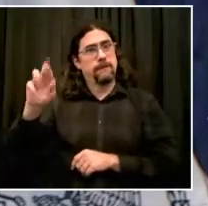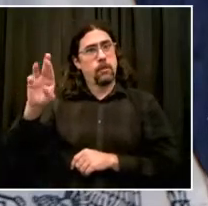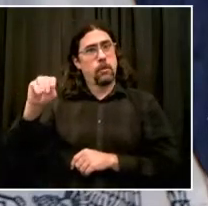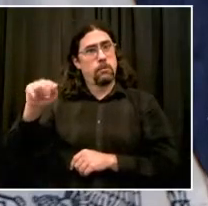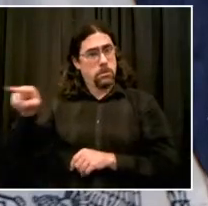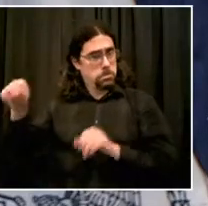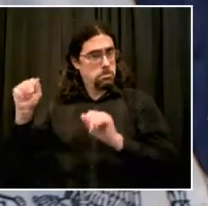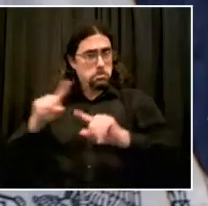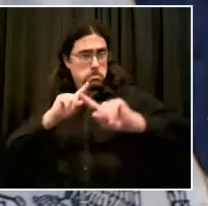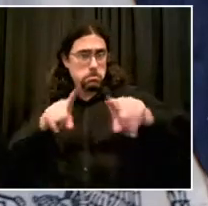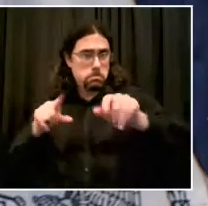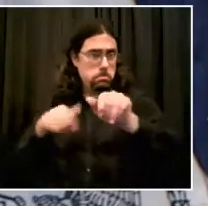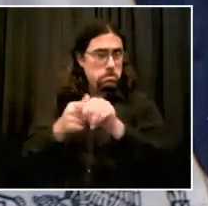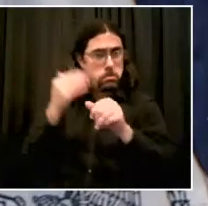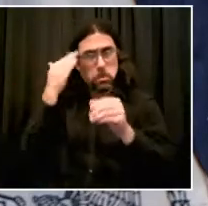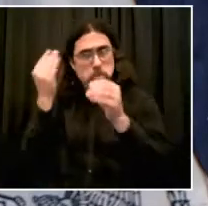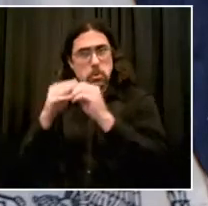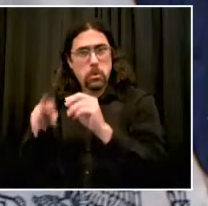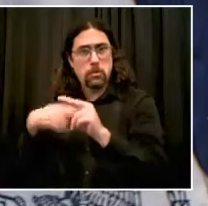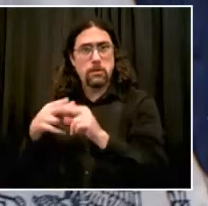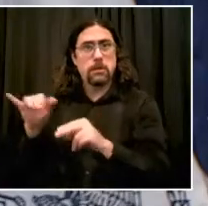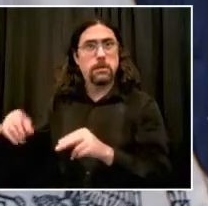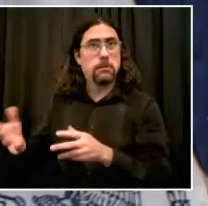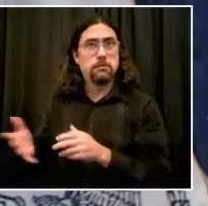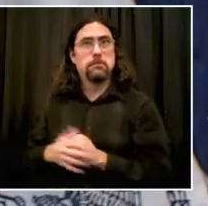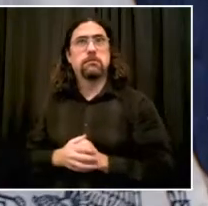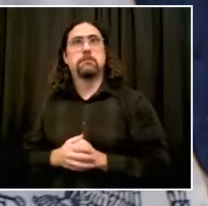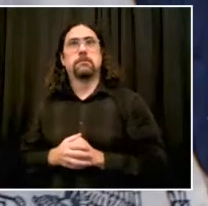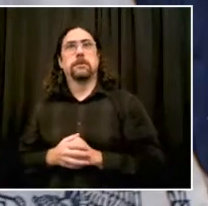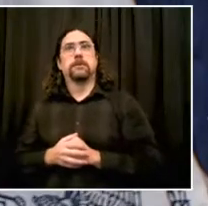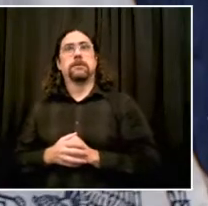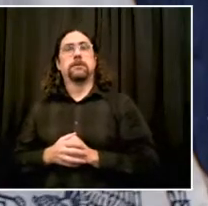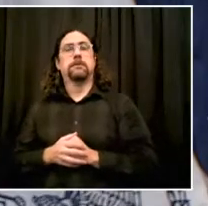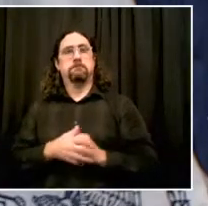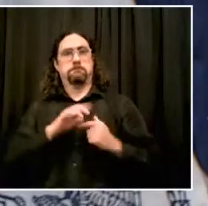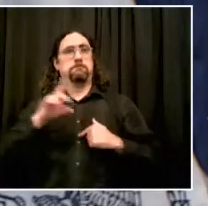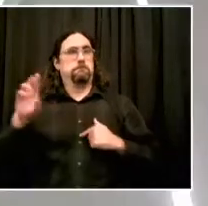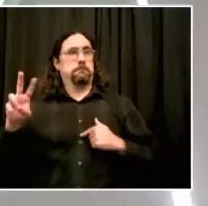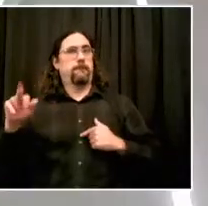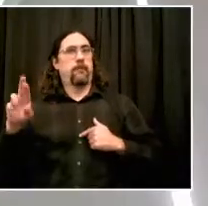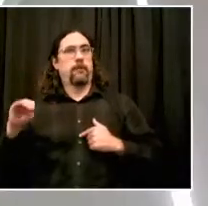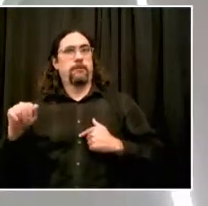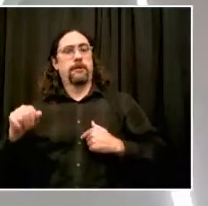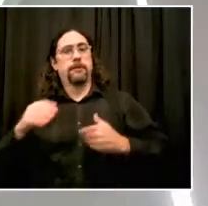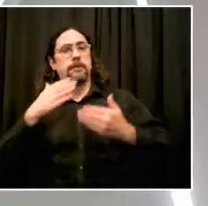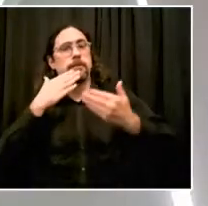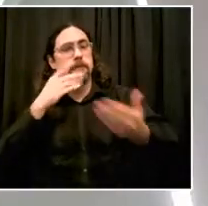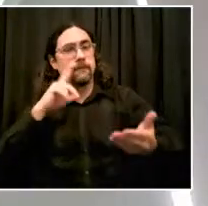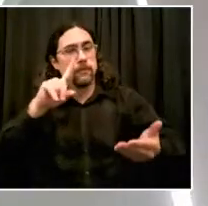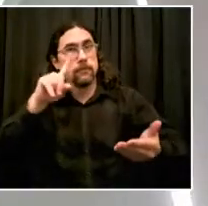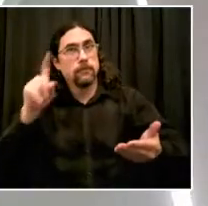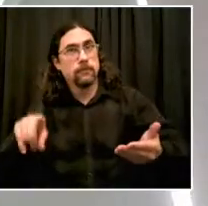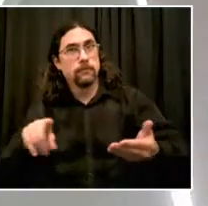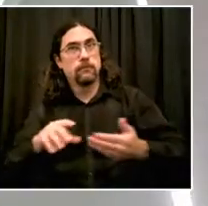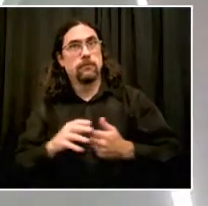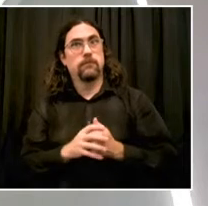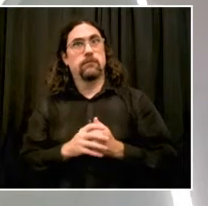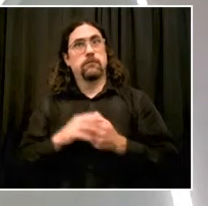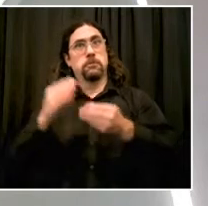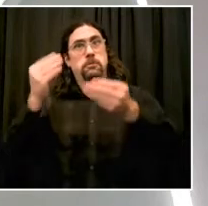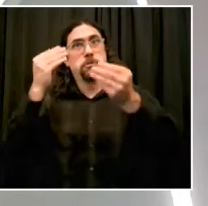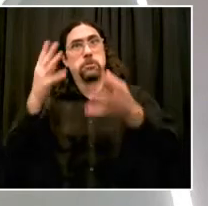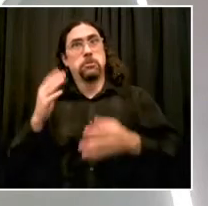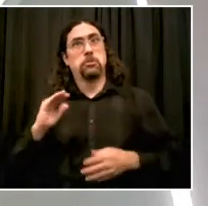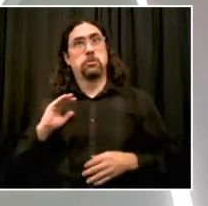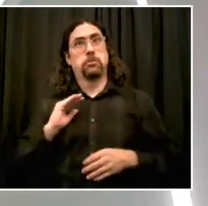Great, thank you very much for the question. I would echo what the mayor says, that the indicators that we're using right now are actually very well validated